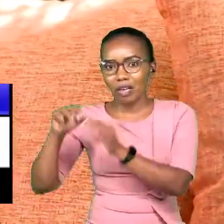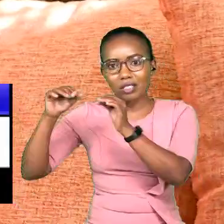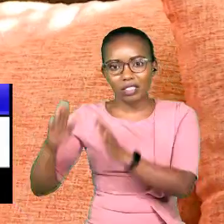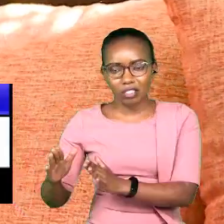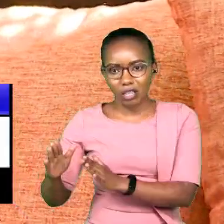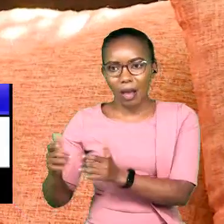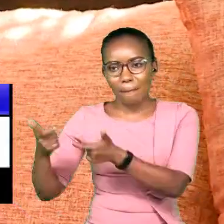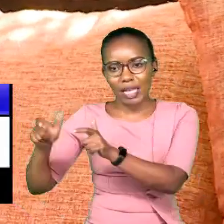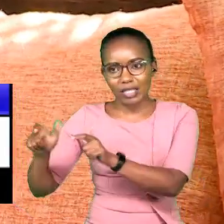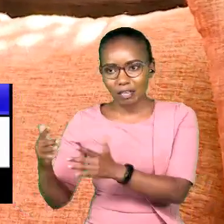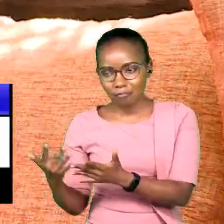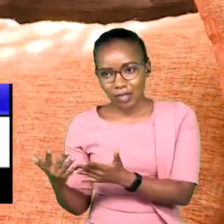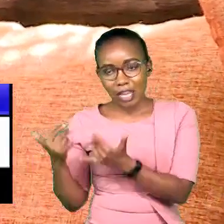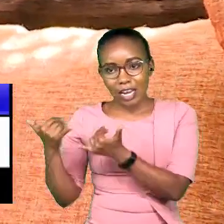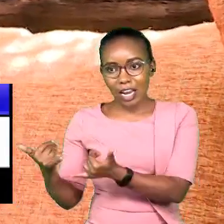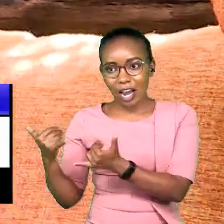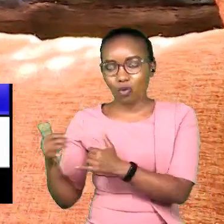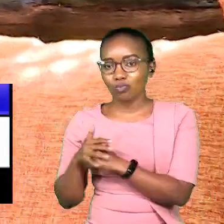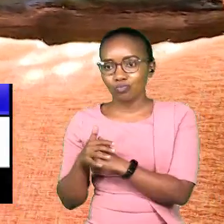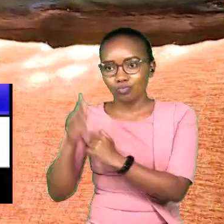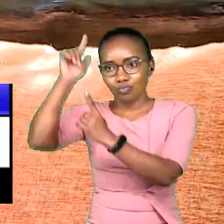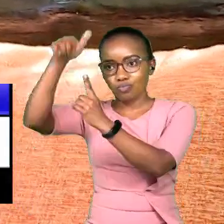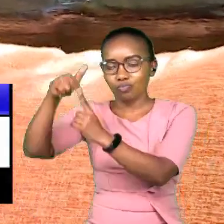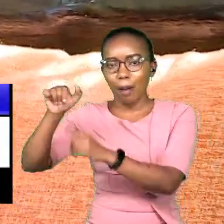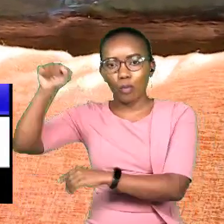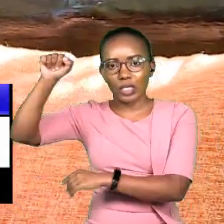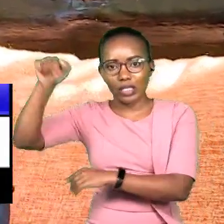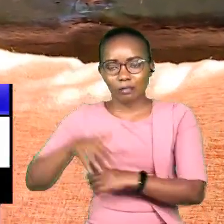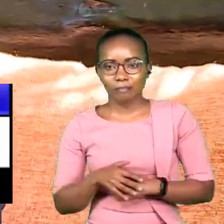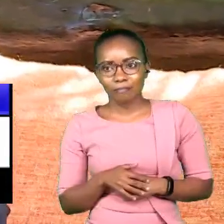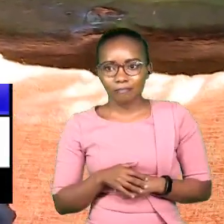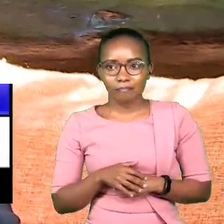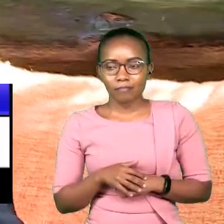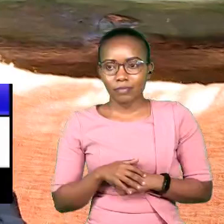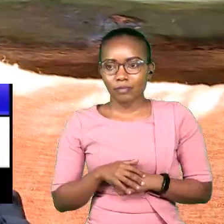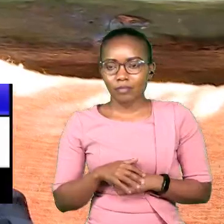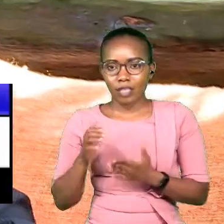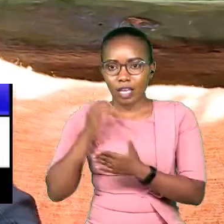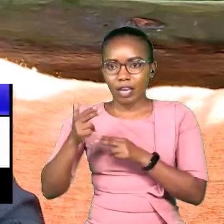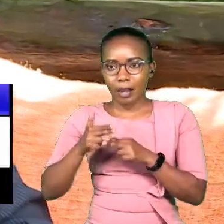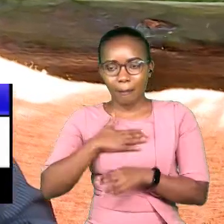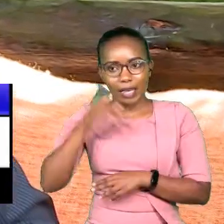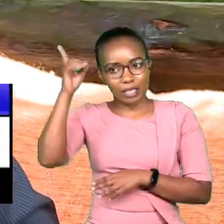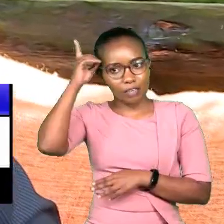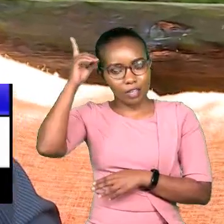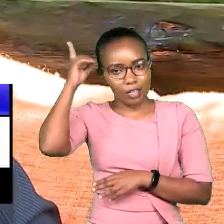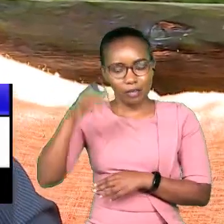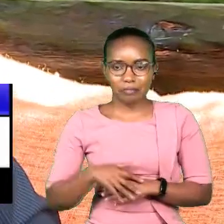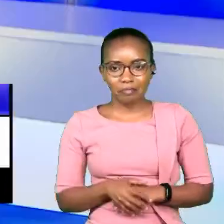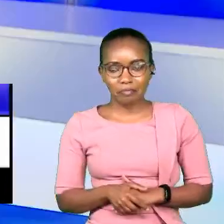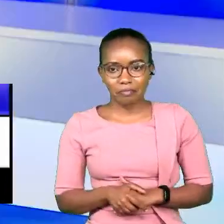to a journalist, and now venturing into politics. That's all we had for you here. I'm David Kagina.